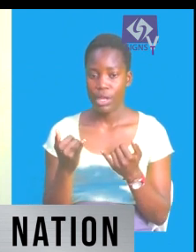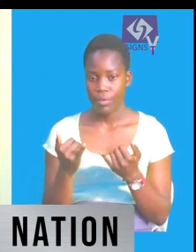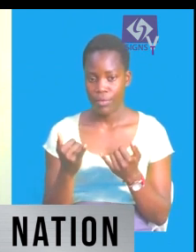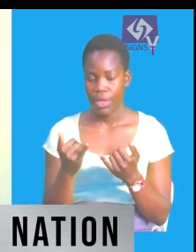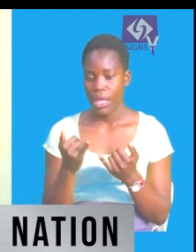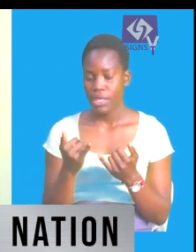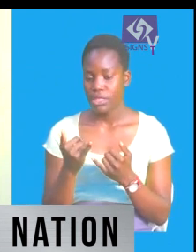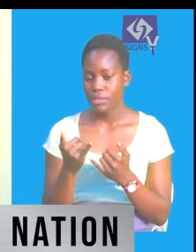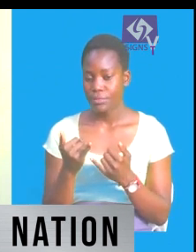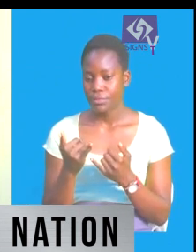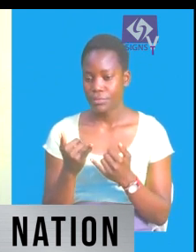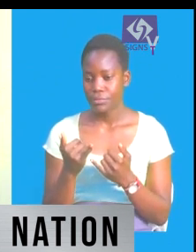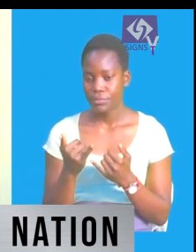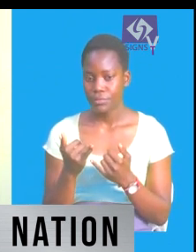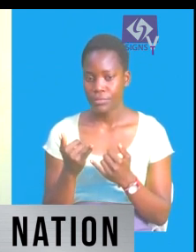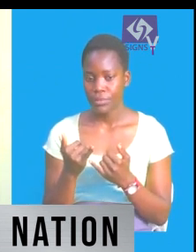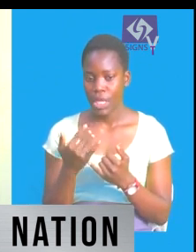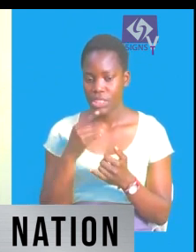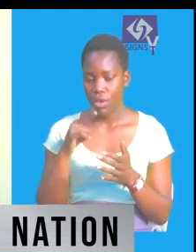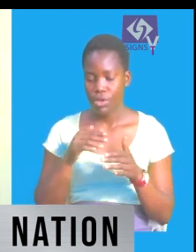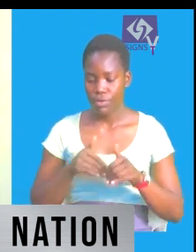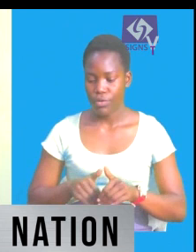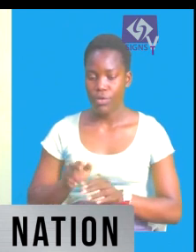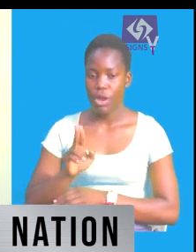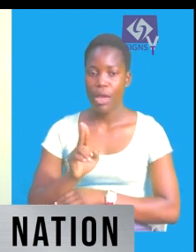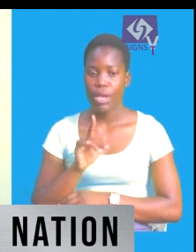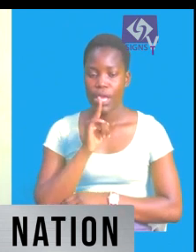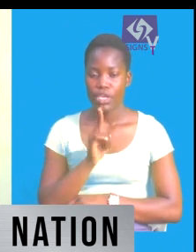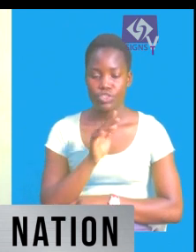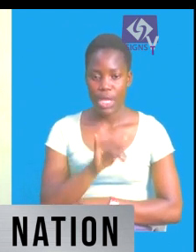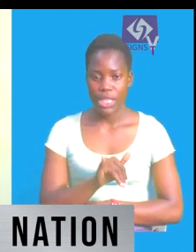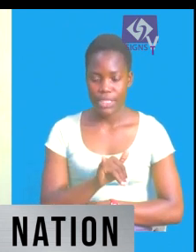of, we would follow up and make sure that